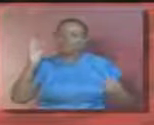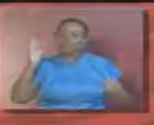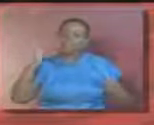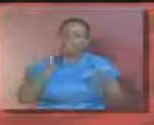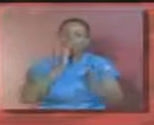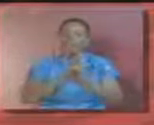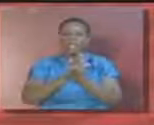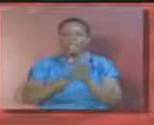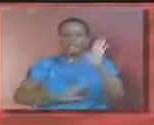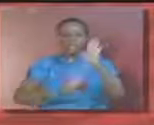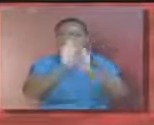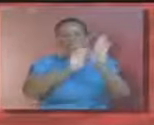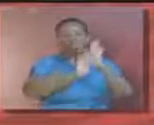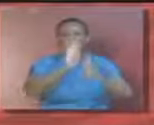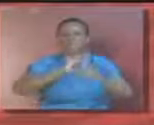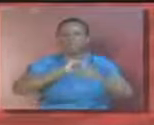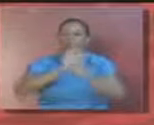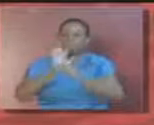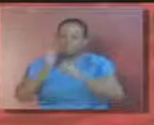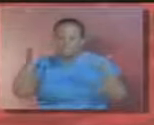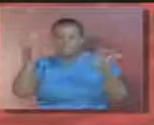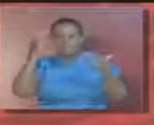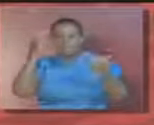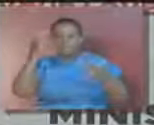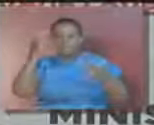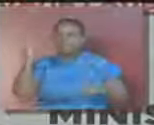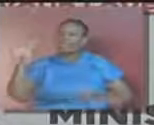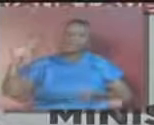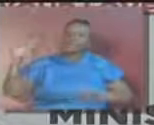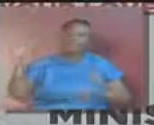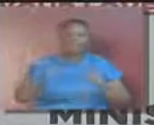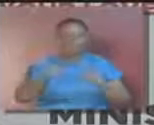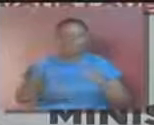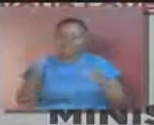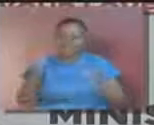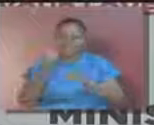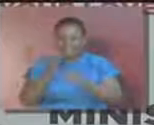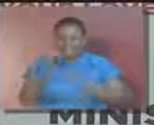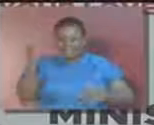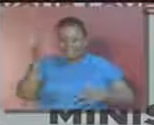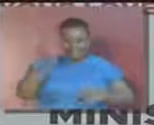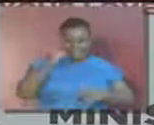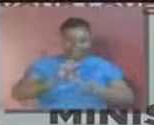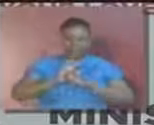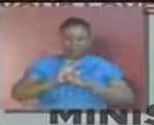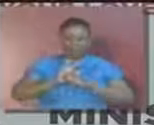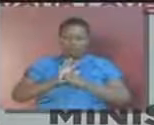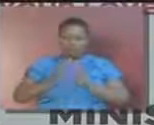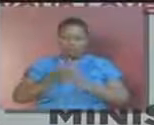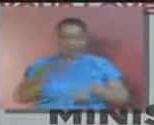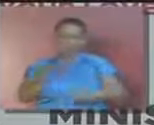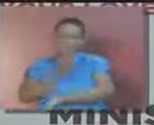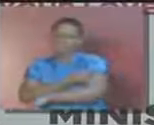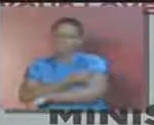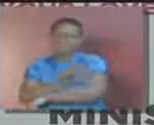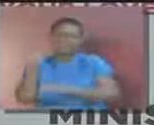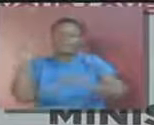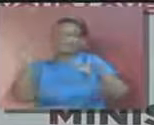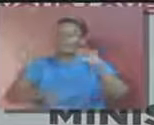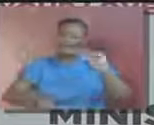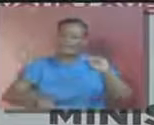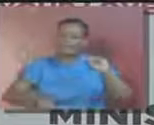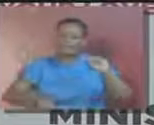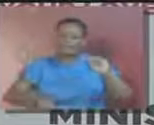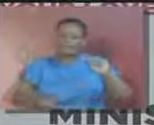cannot get COVID-19 from the vaccine. Thank you. Thank you very much, Dr. Richards, and apologies for that little technical